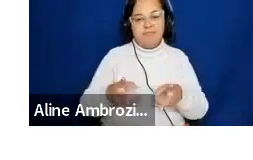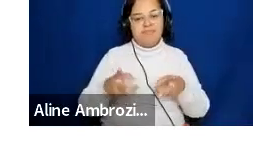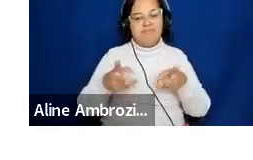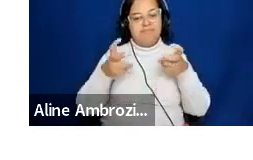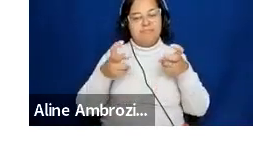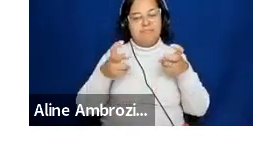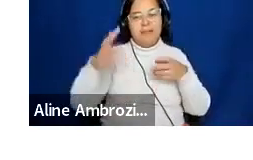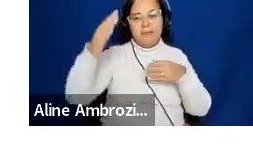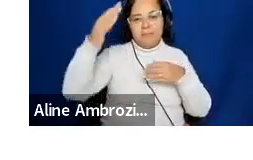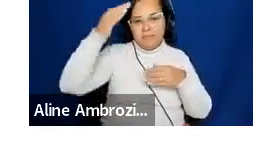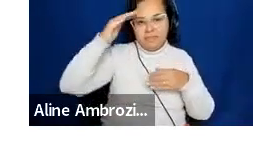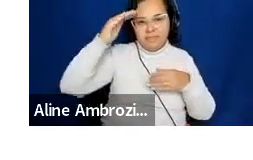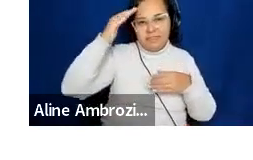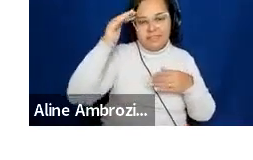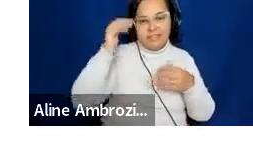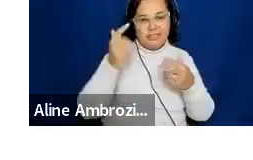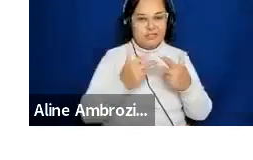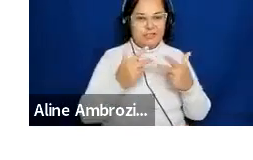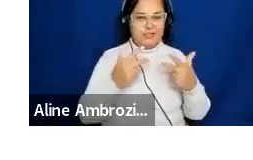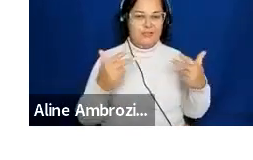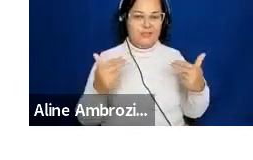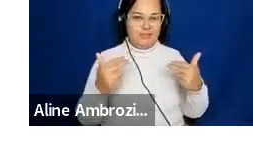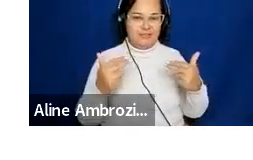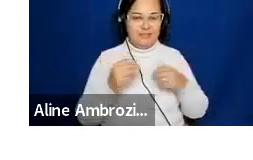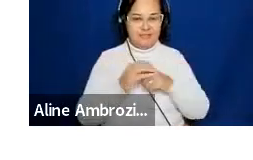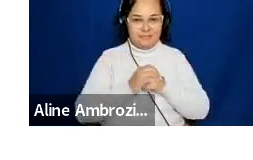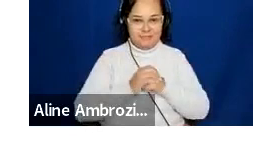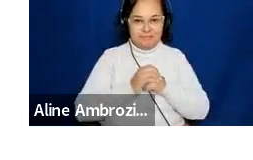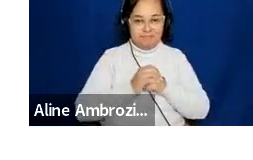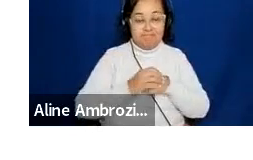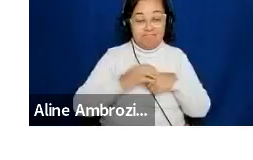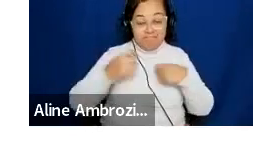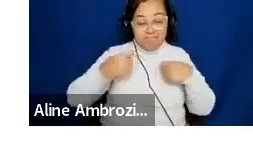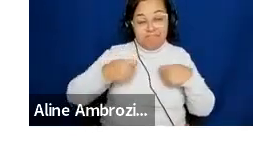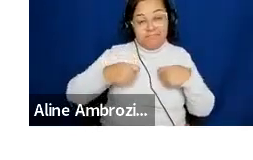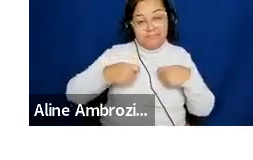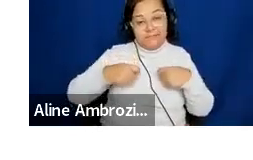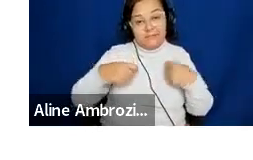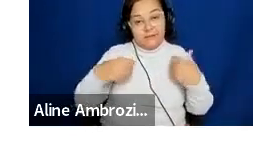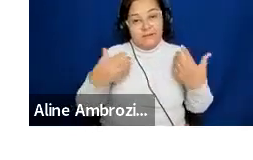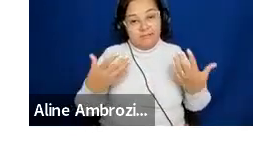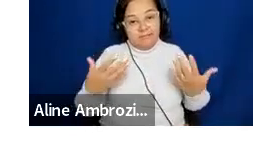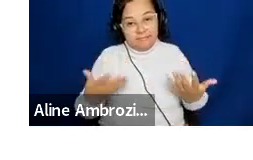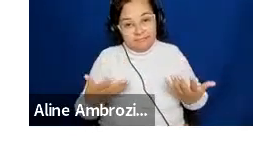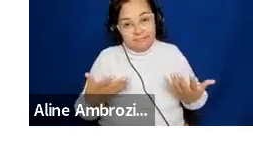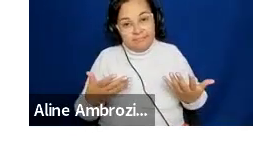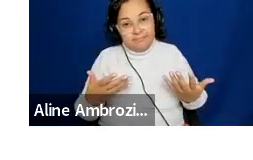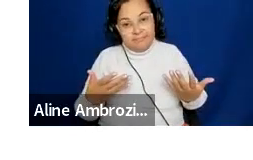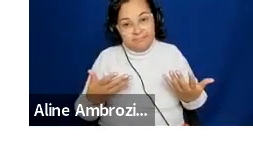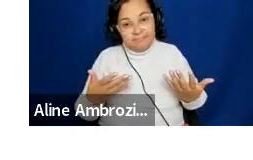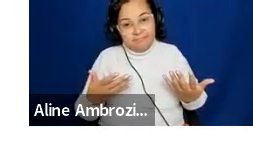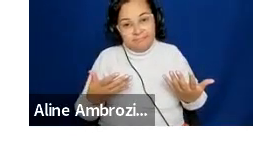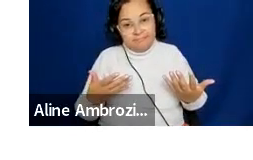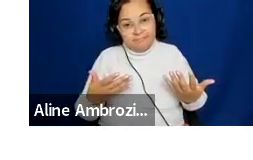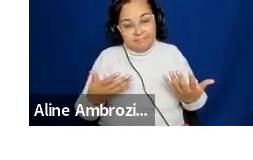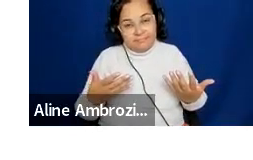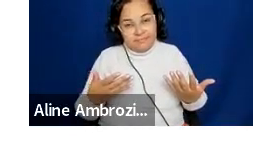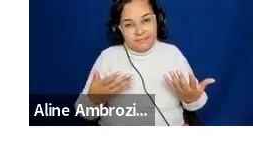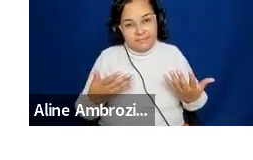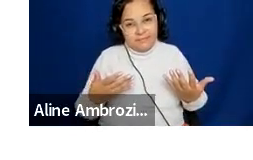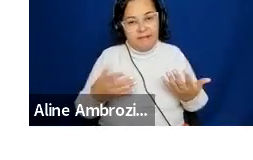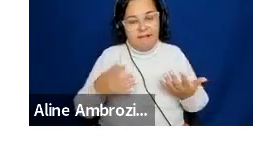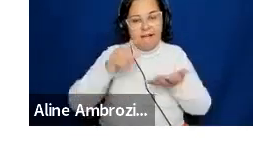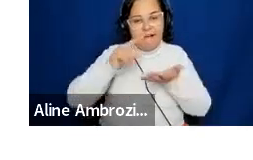crisis article, needs therefore to be taken together with those other articles and other research work that Vygotsky was doing and writing